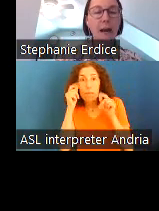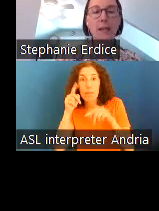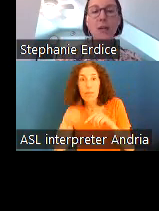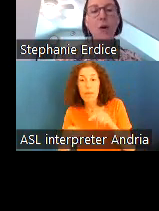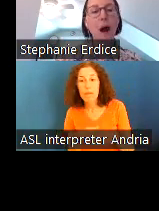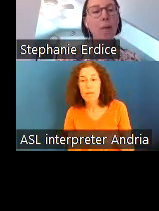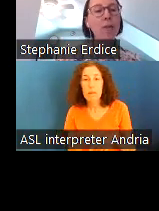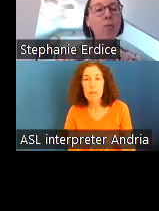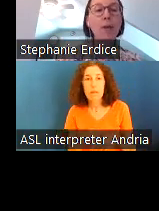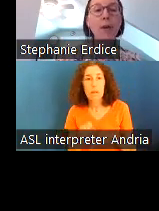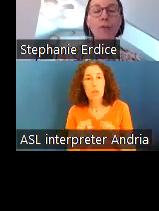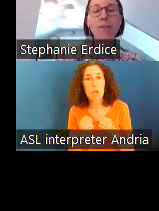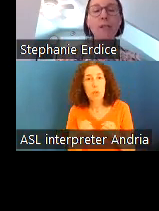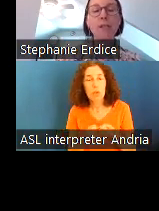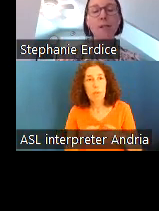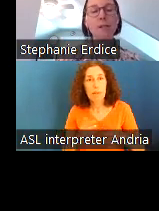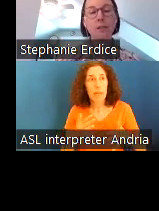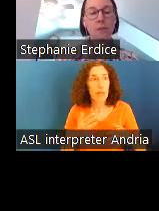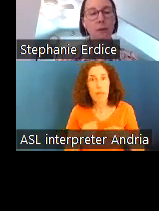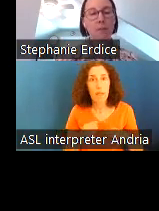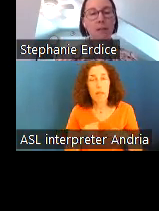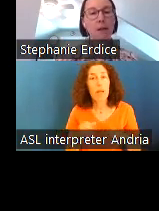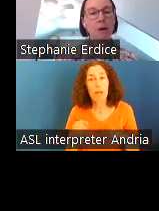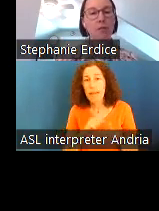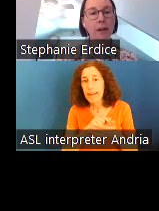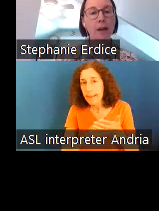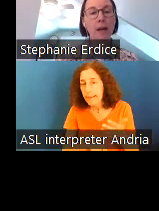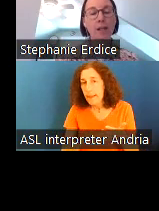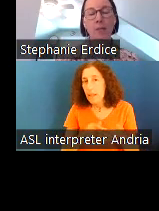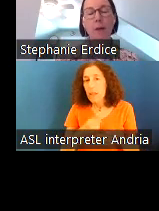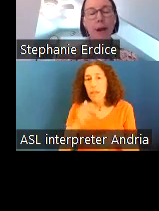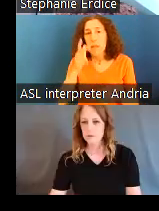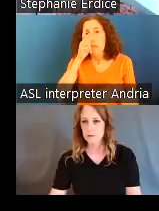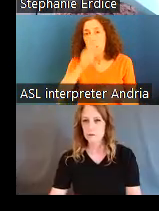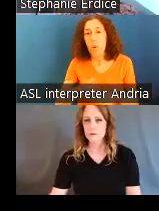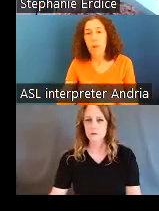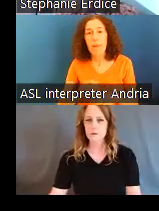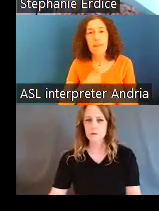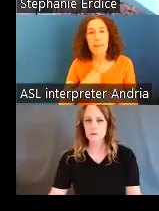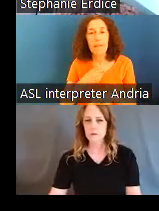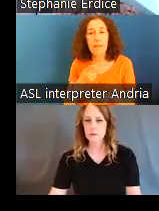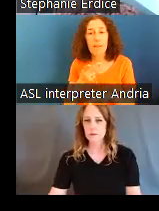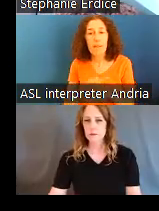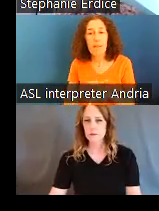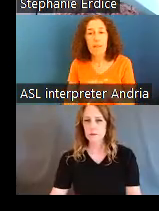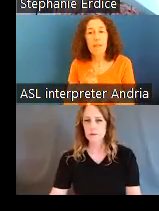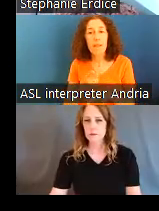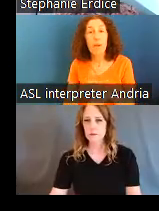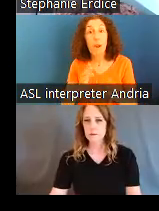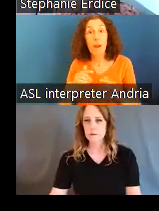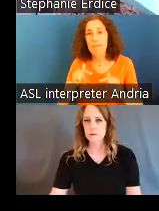social anxiety. And the one way you'll see this, I see this with myself and some of my other friends that have stressful